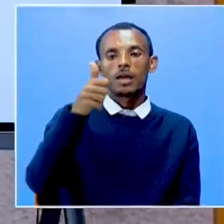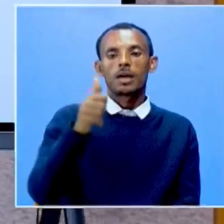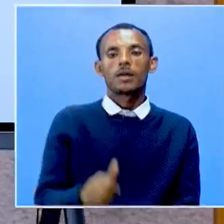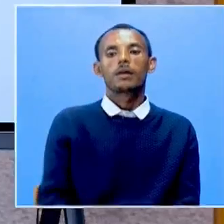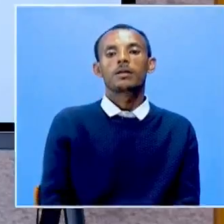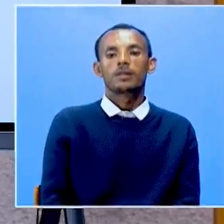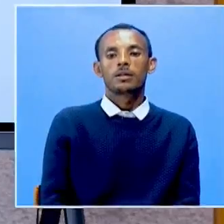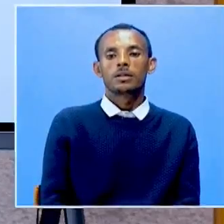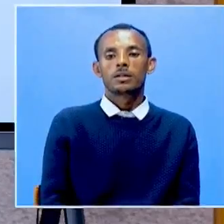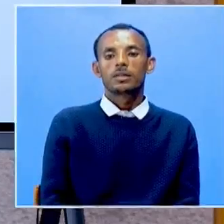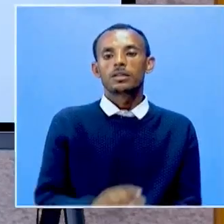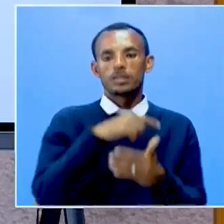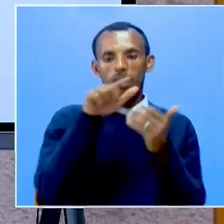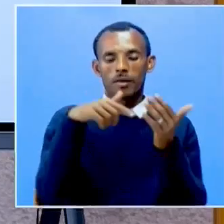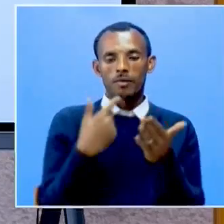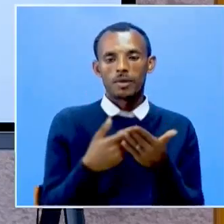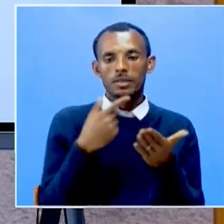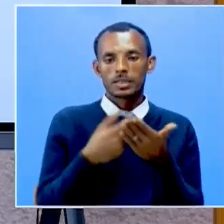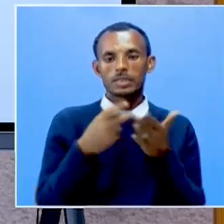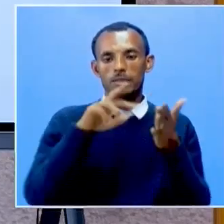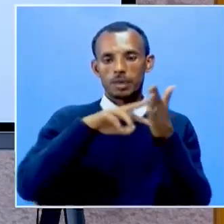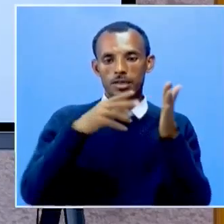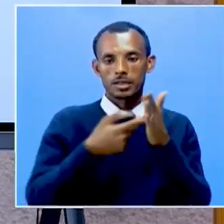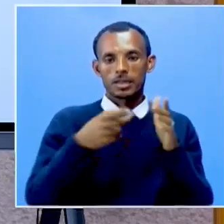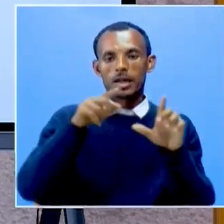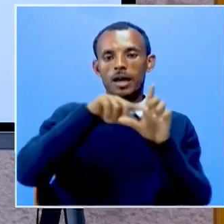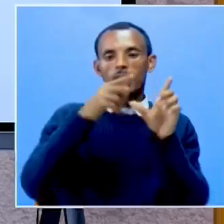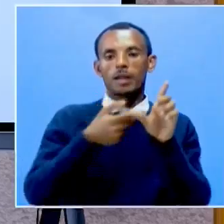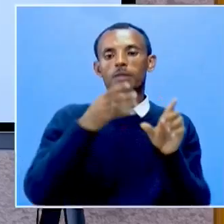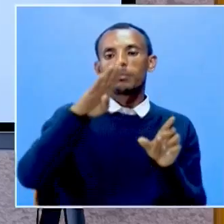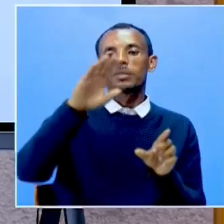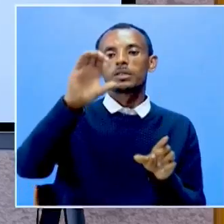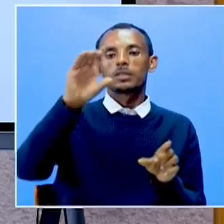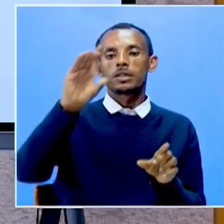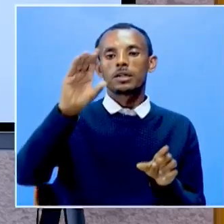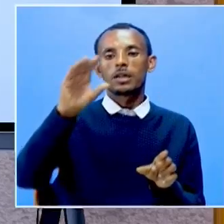DCA. Therefore, this means angle BCA